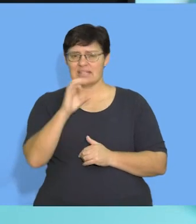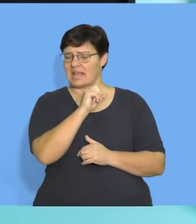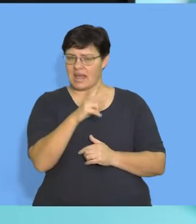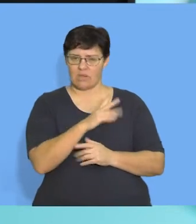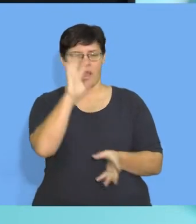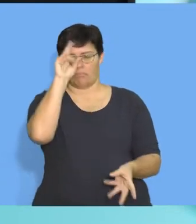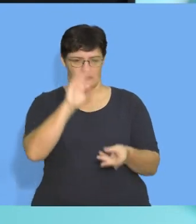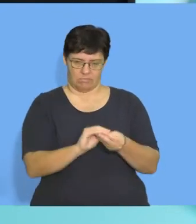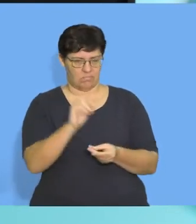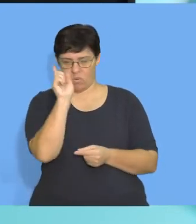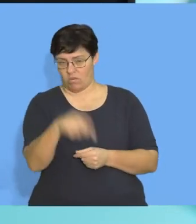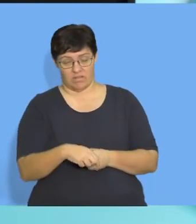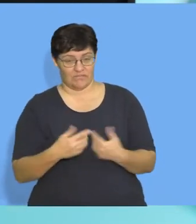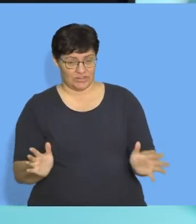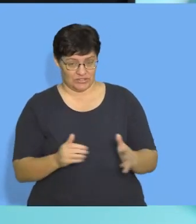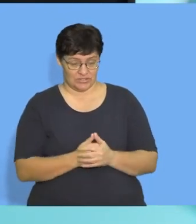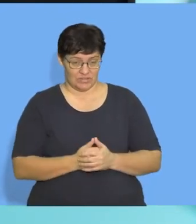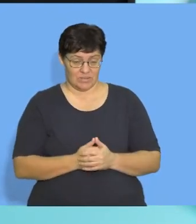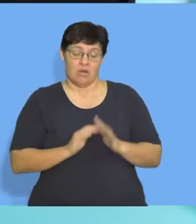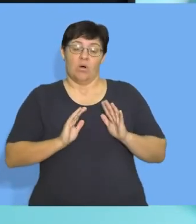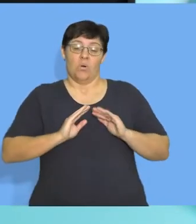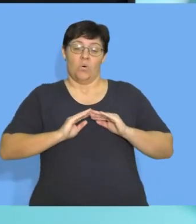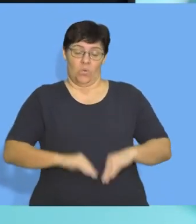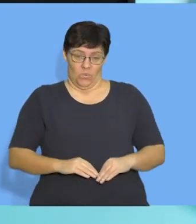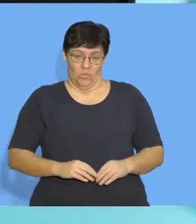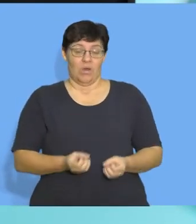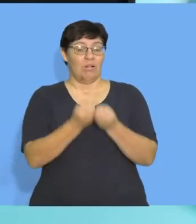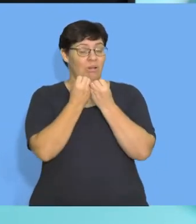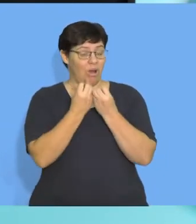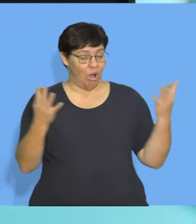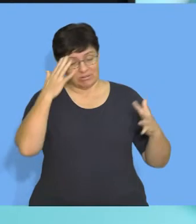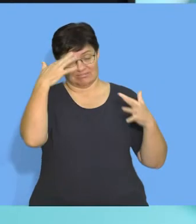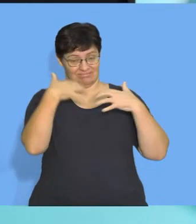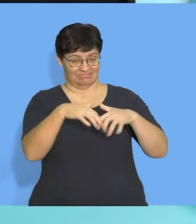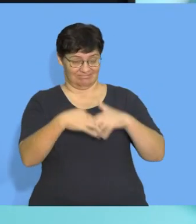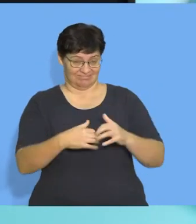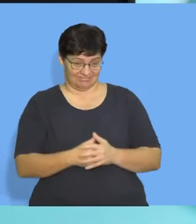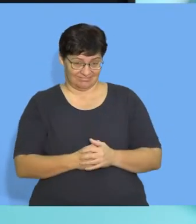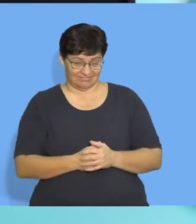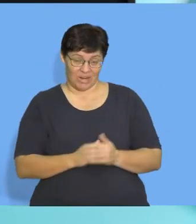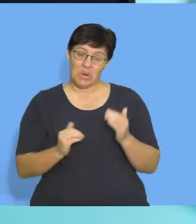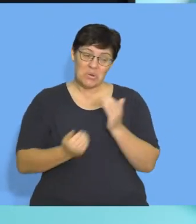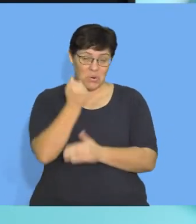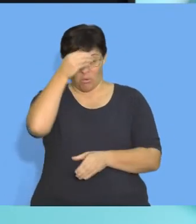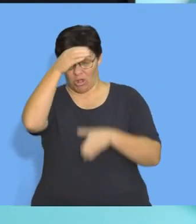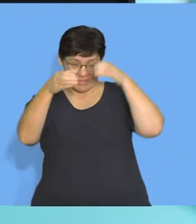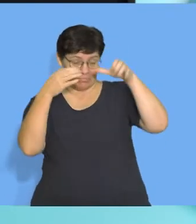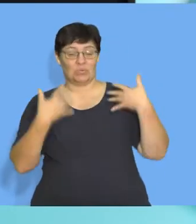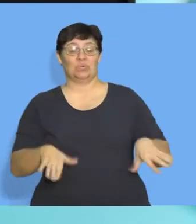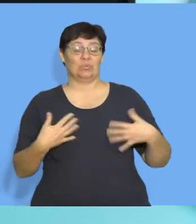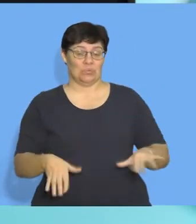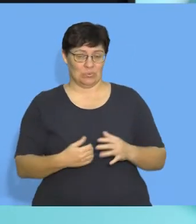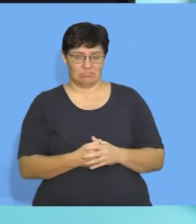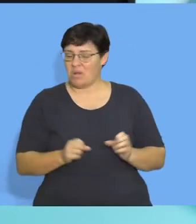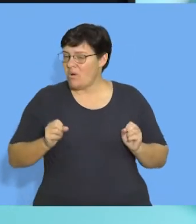together. Wow, lots to think about, lots of new concepts. But it's okay,